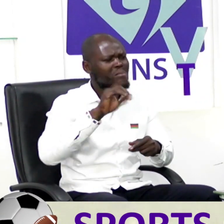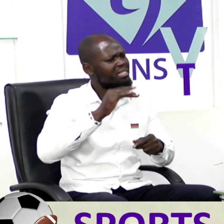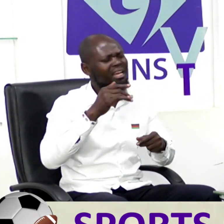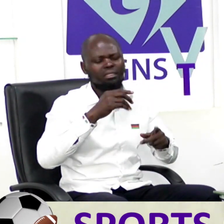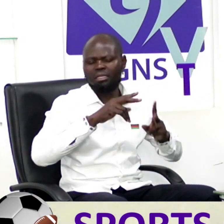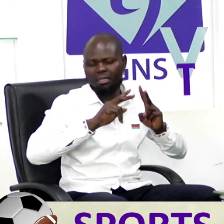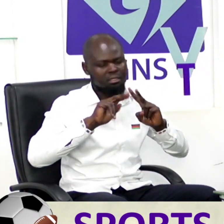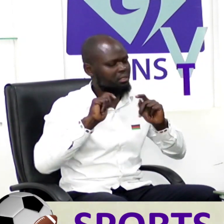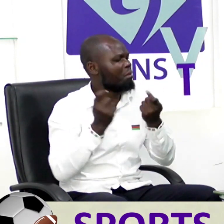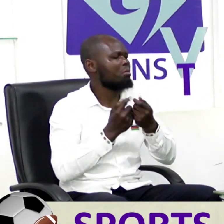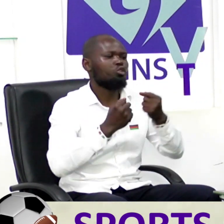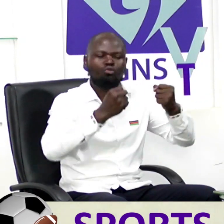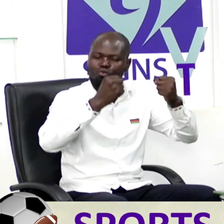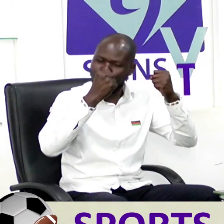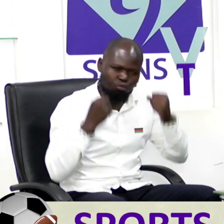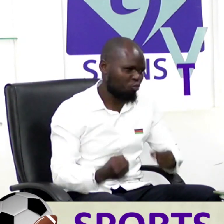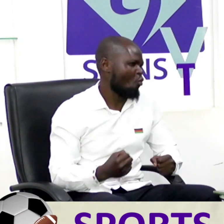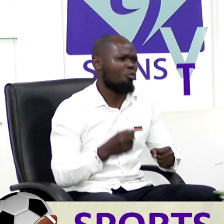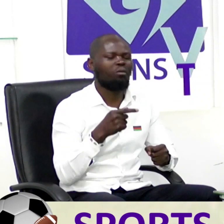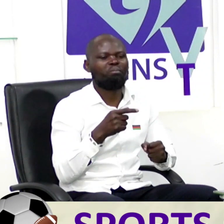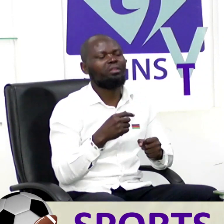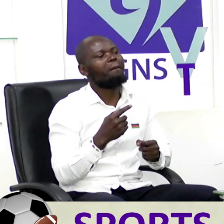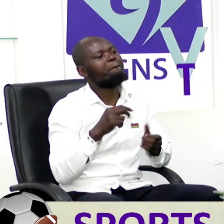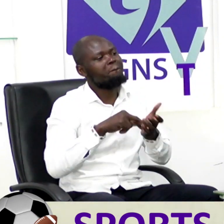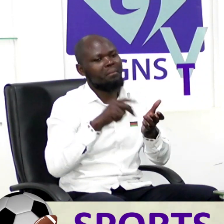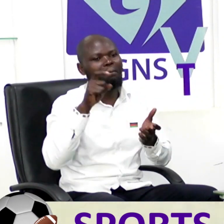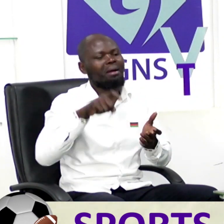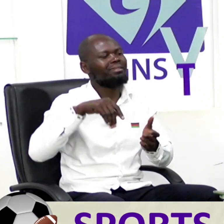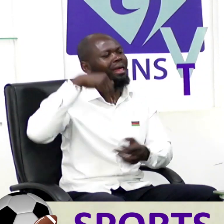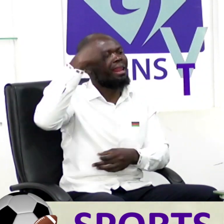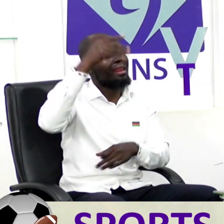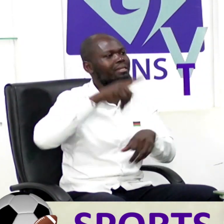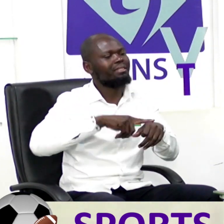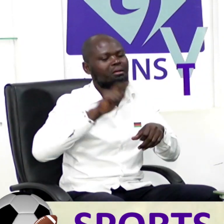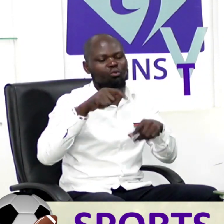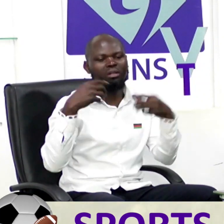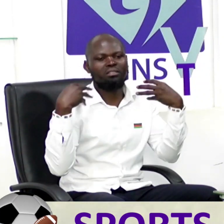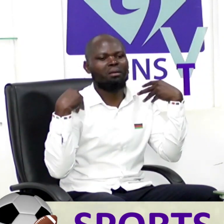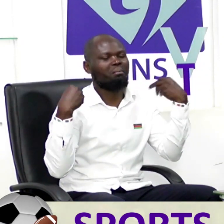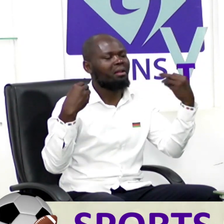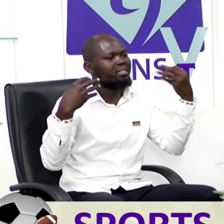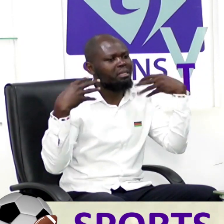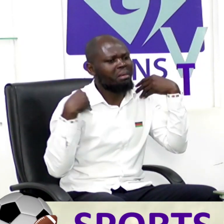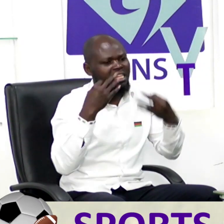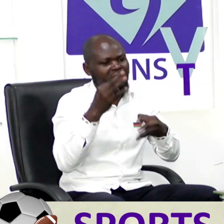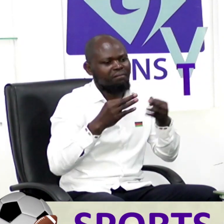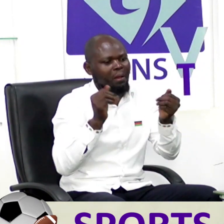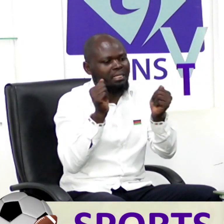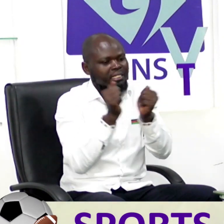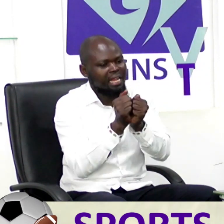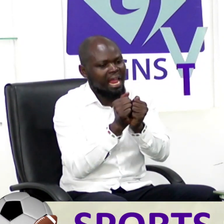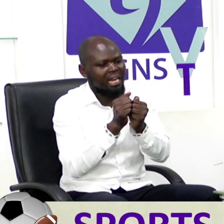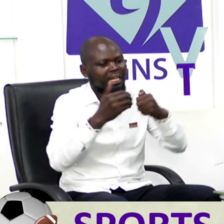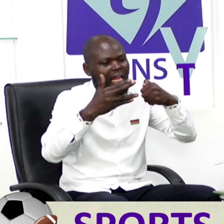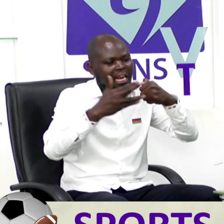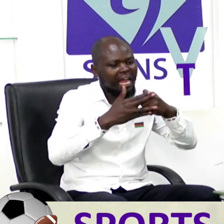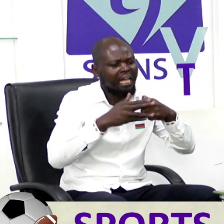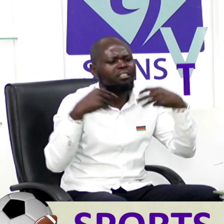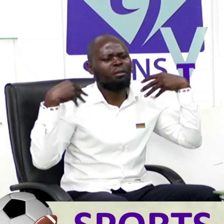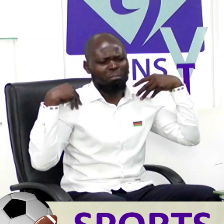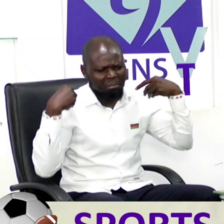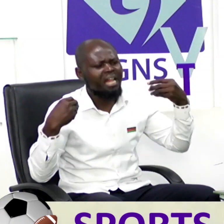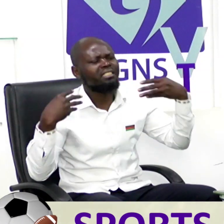I'm sure Nairobi City Star is a strong team, and for the next match, if they practice